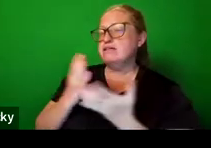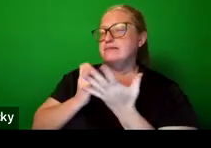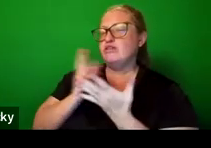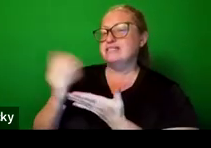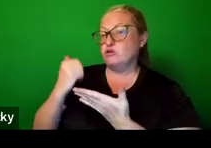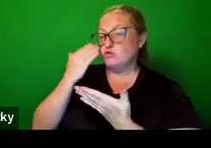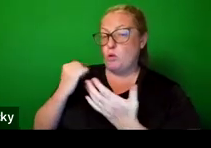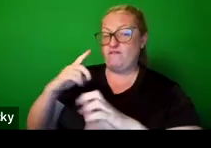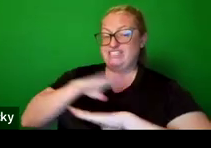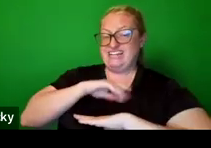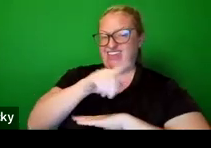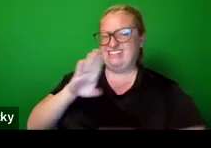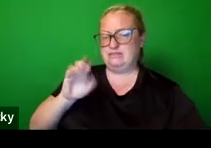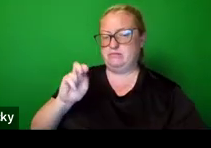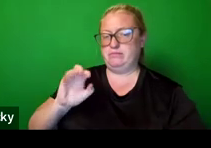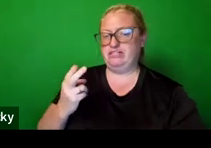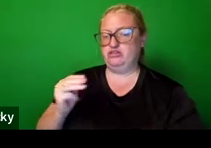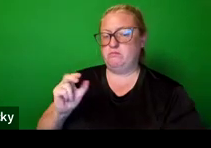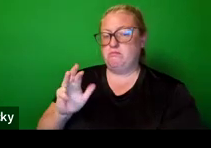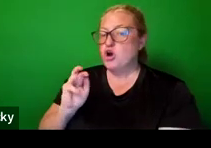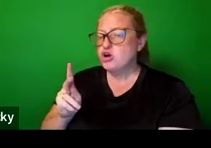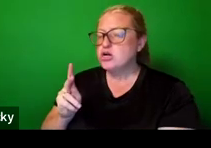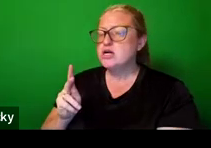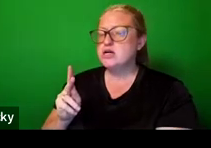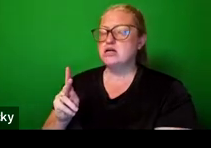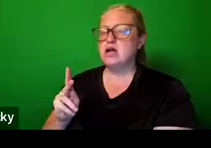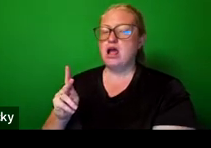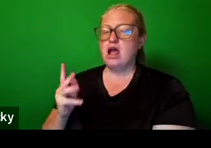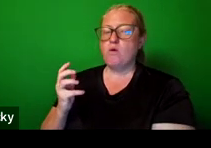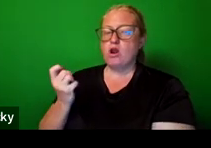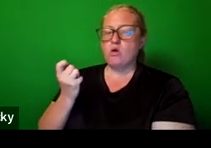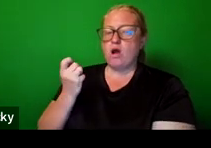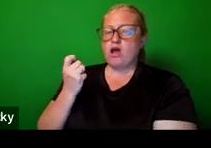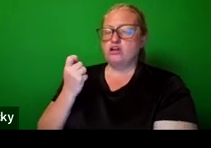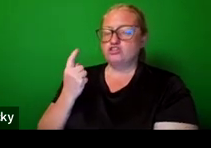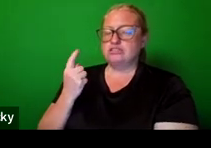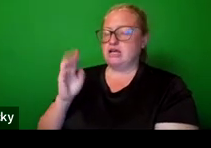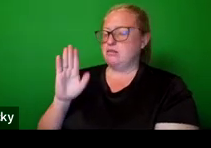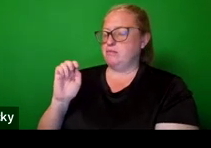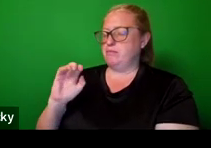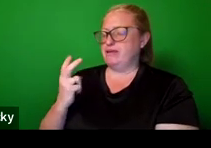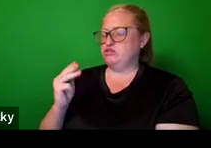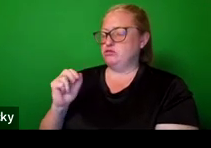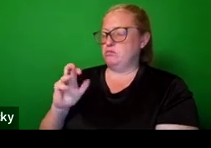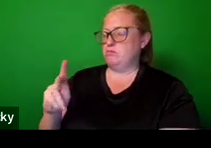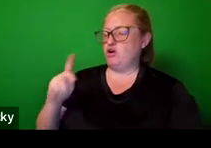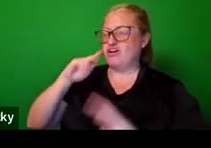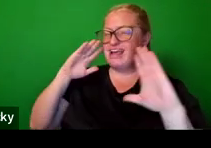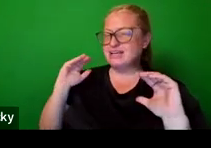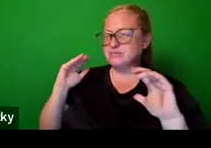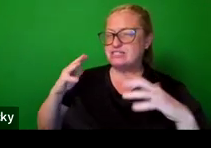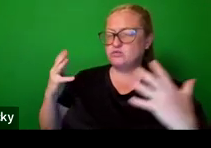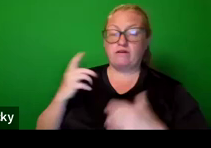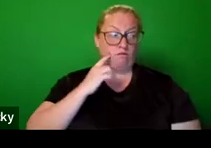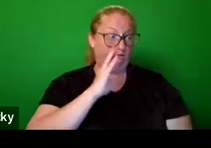met this benchmark, I think I need to better understand what the expectation of the benchmark is, right? Of 5.2.